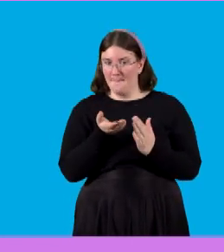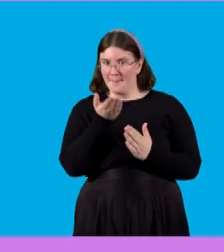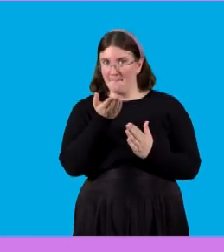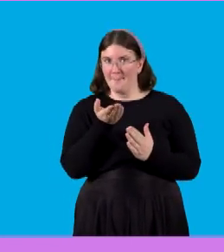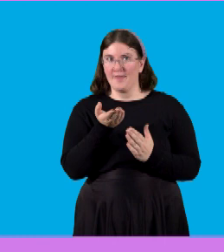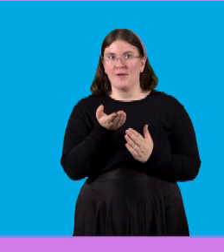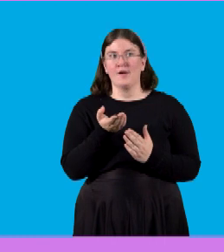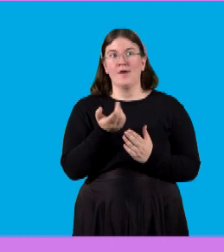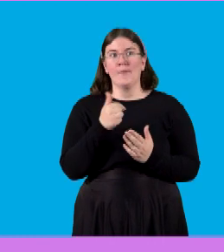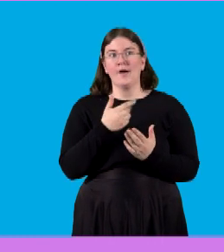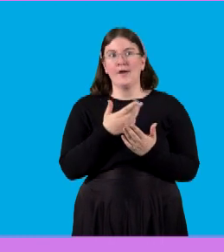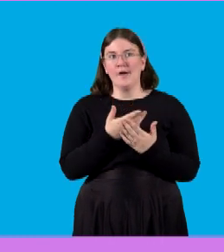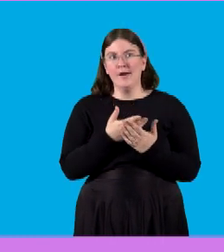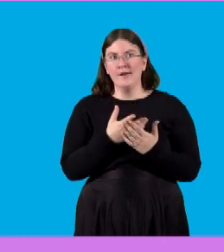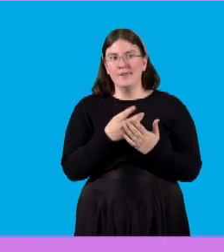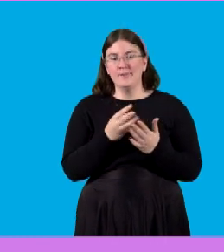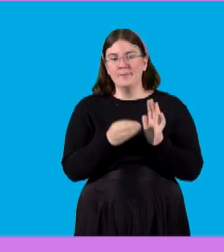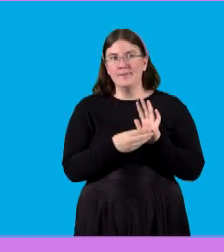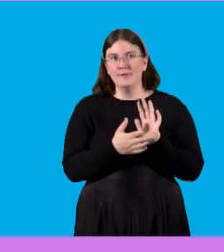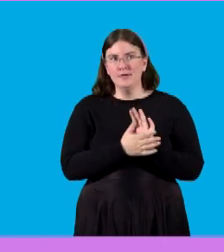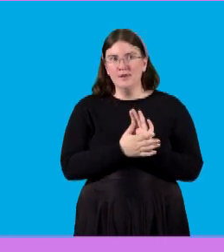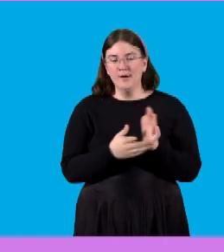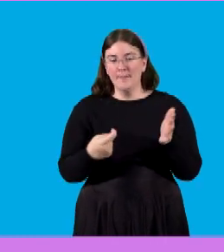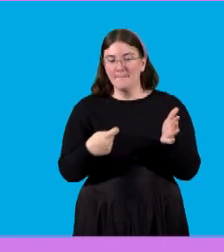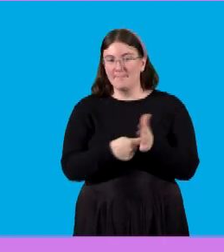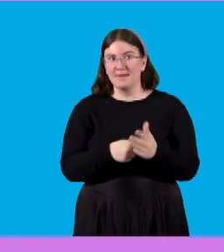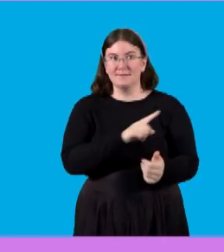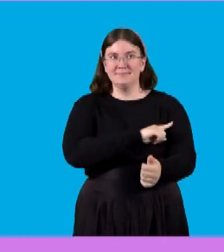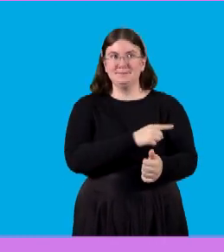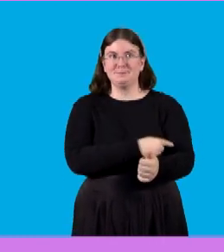that the buying power,